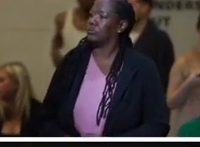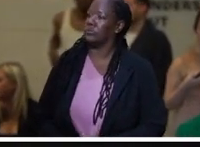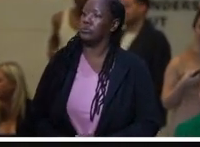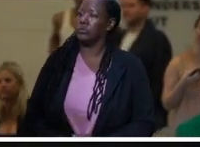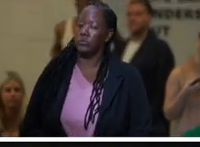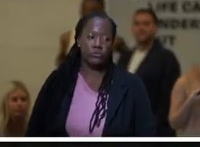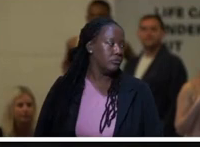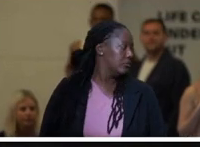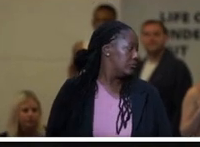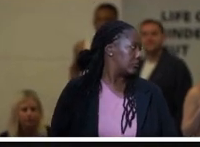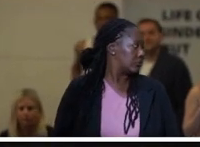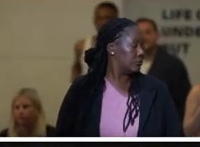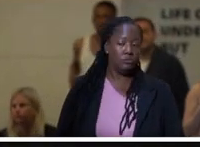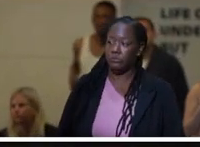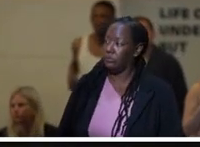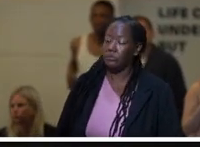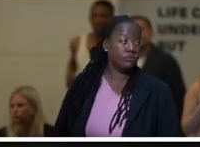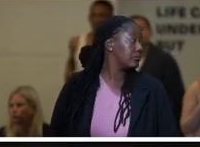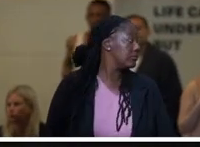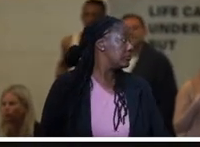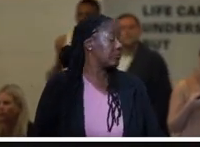It's all about the jewelry on this one.